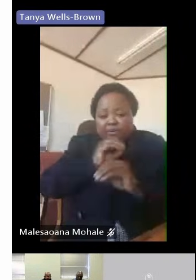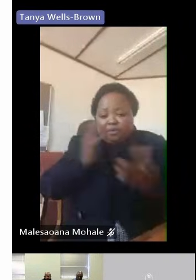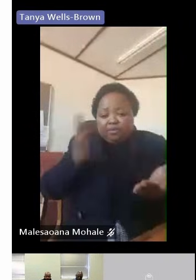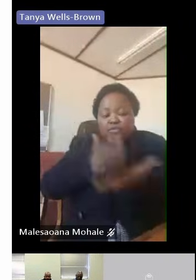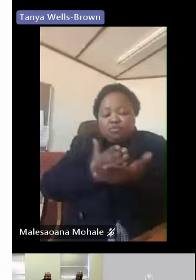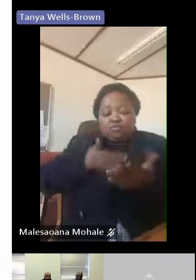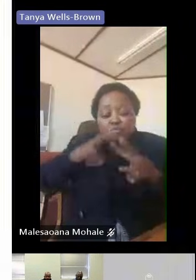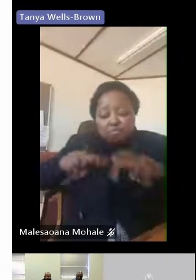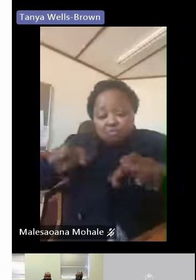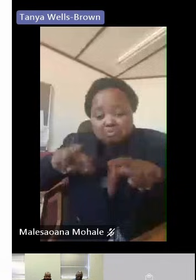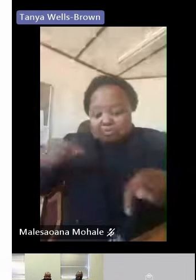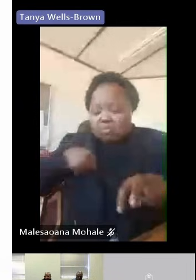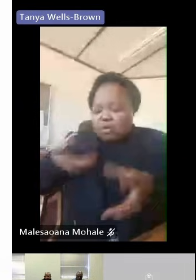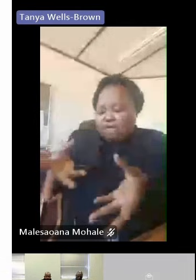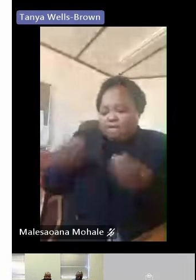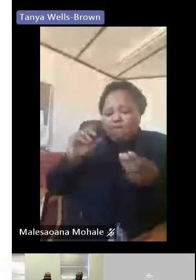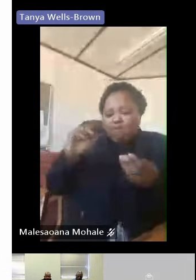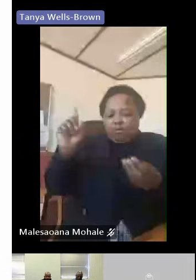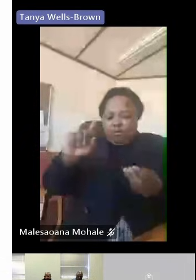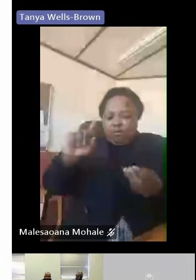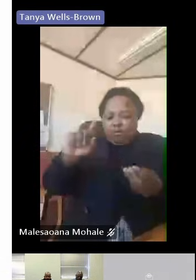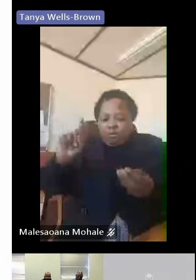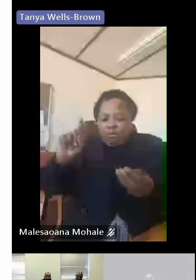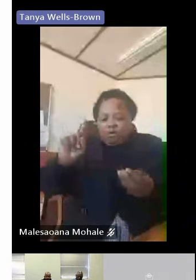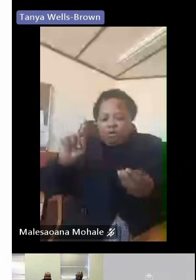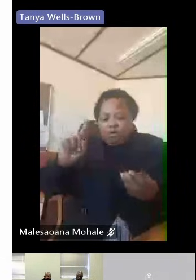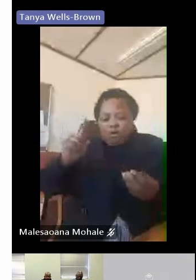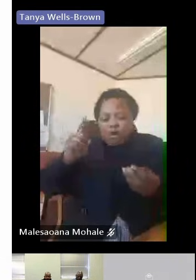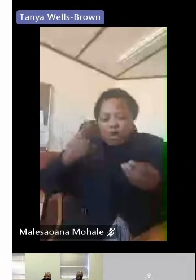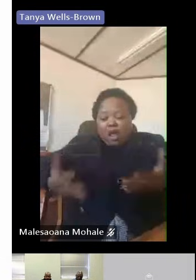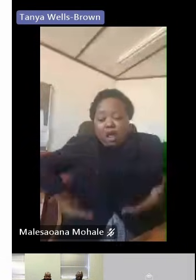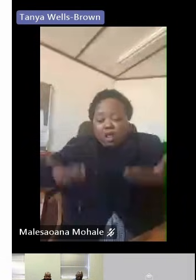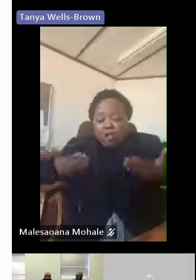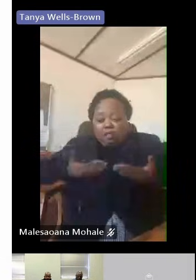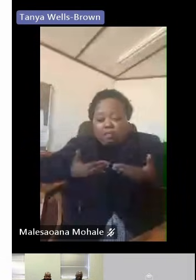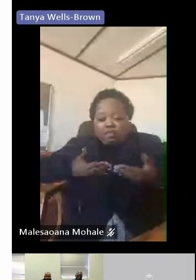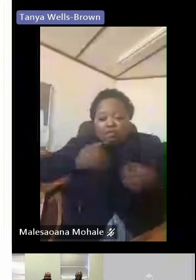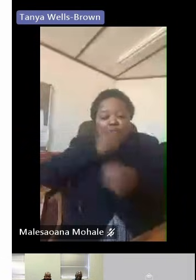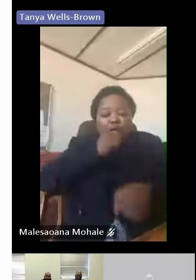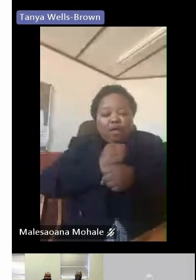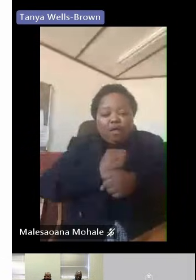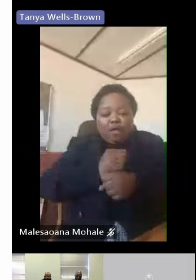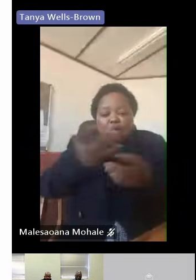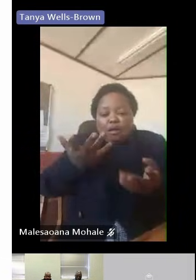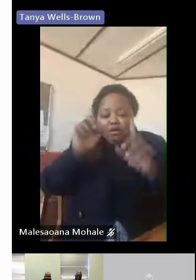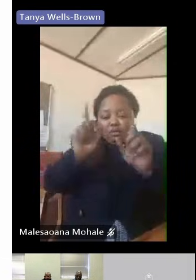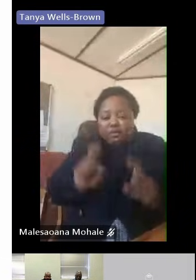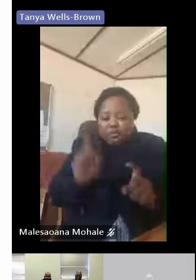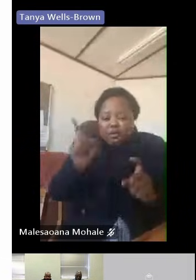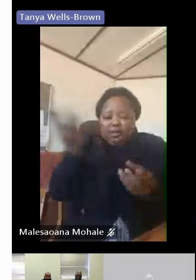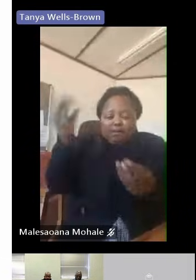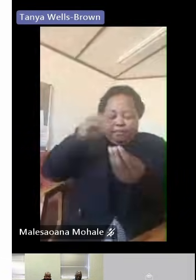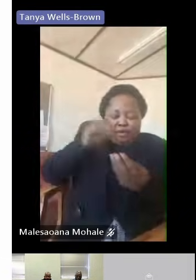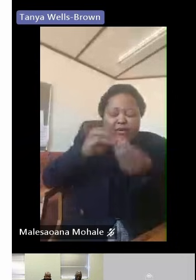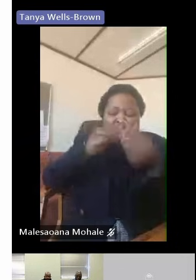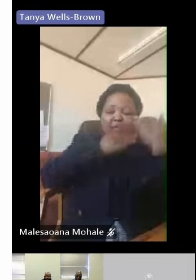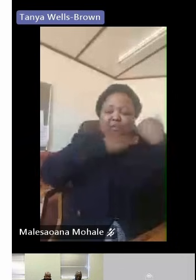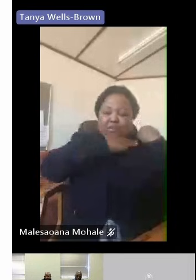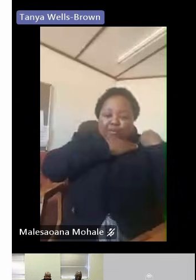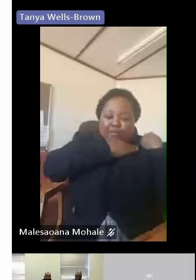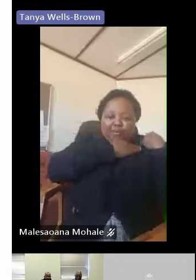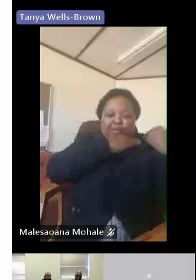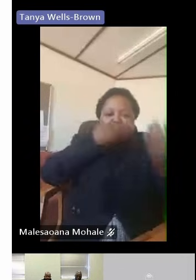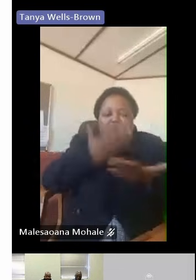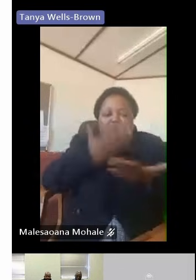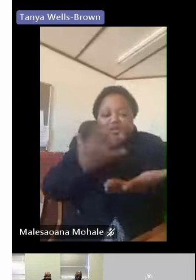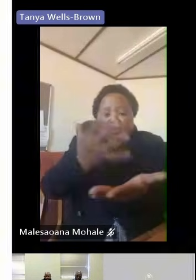when health workers in particular tell me about the additional burden of effort that it takes, the time it